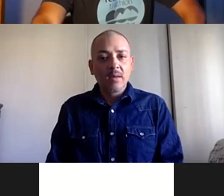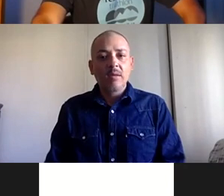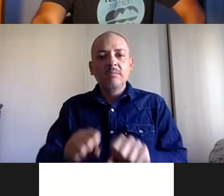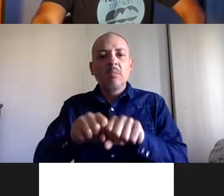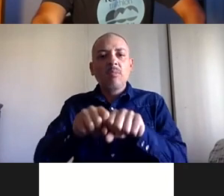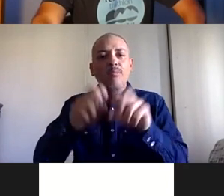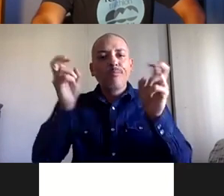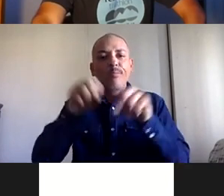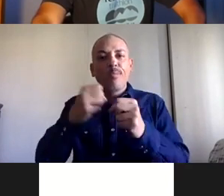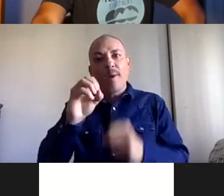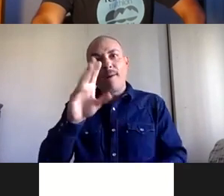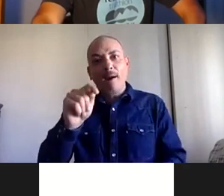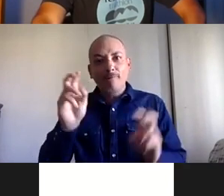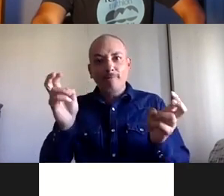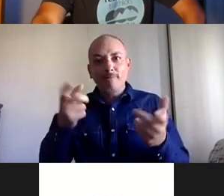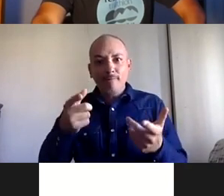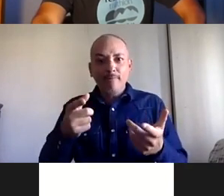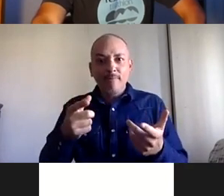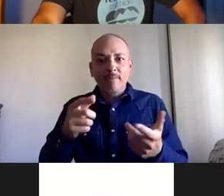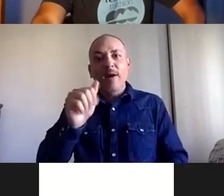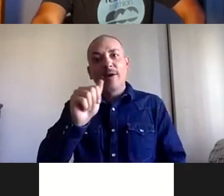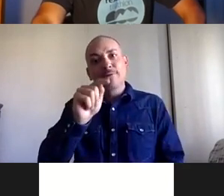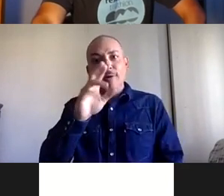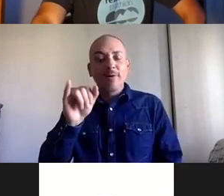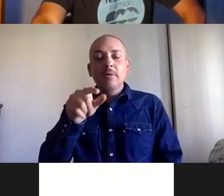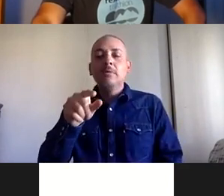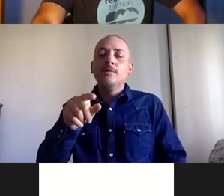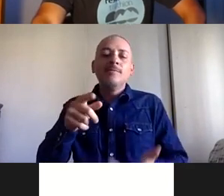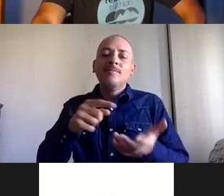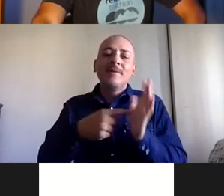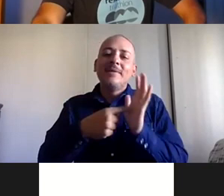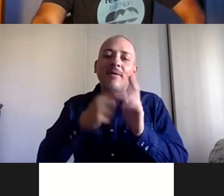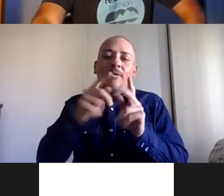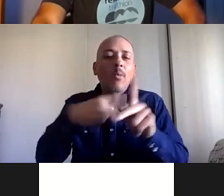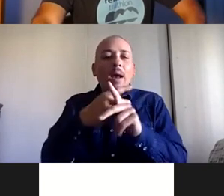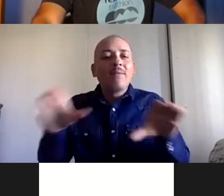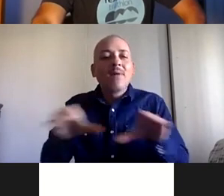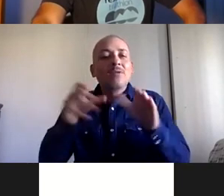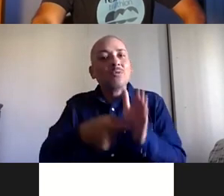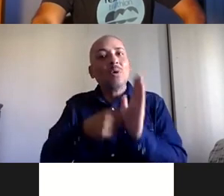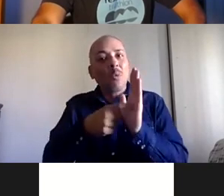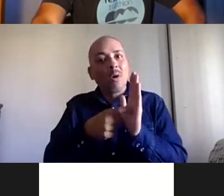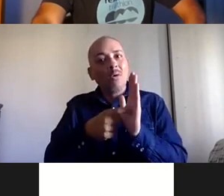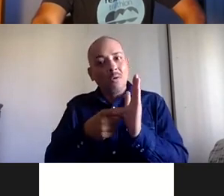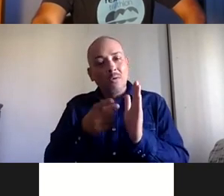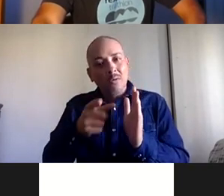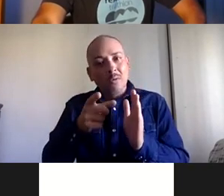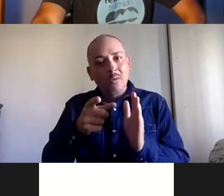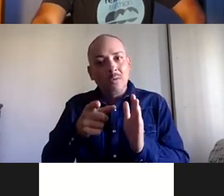breakout, that basically defines what sort of actions you can take here, your